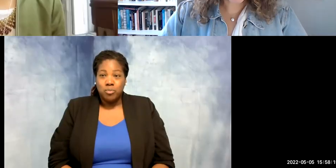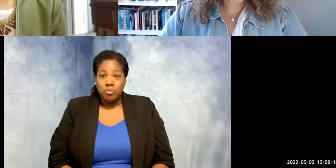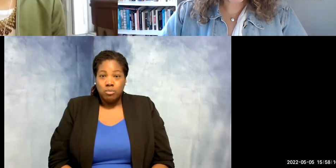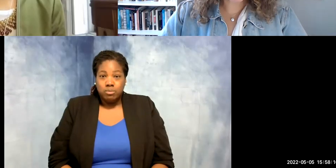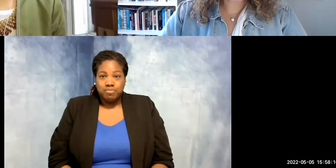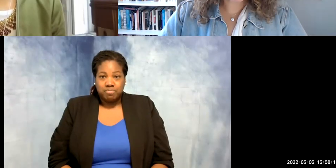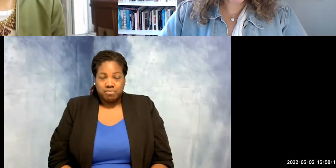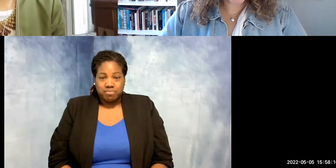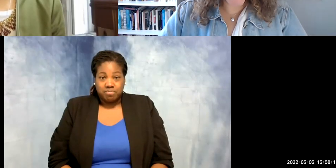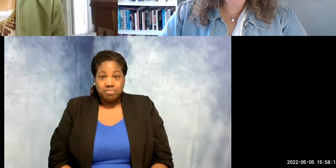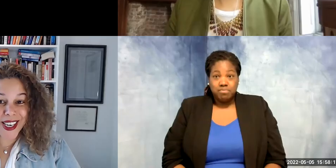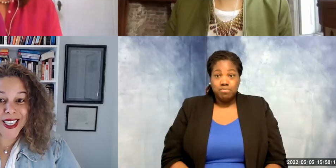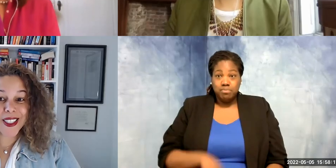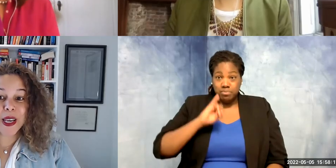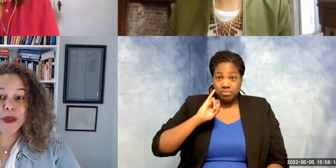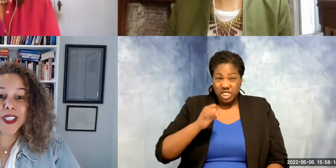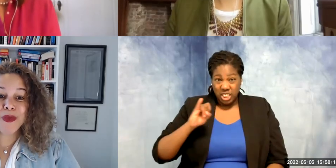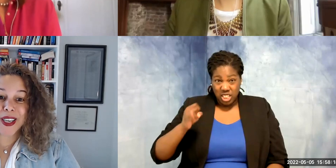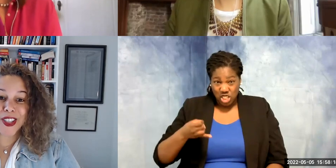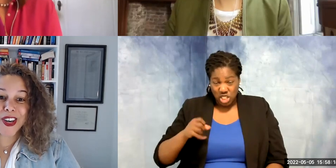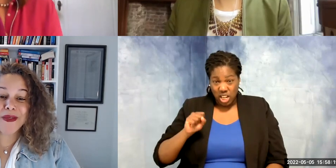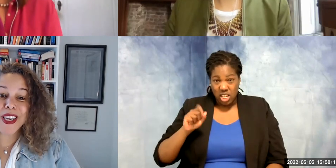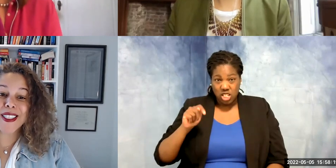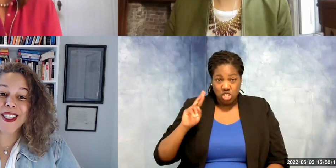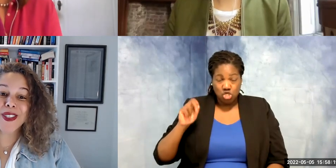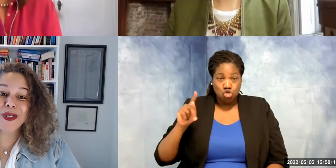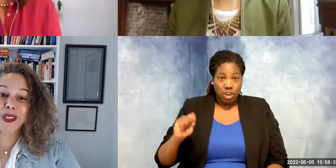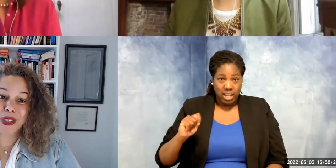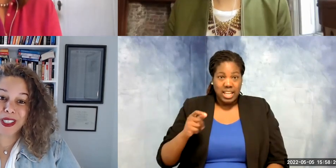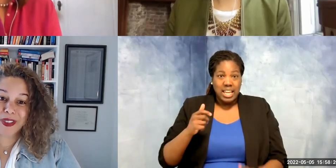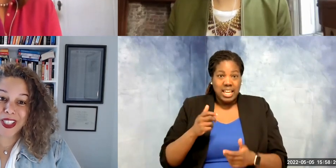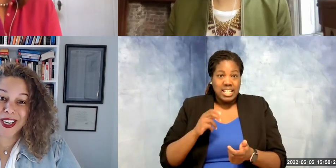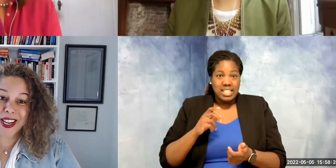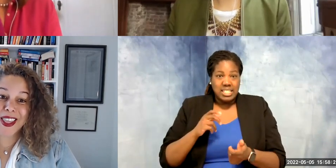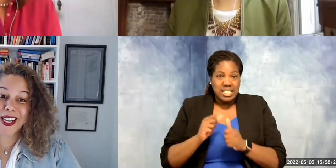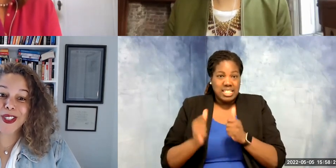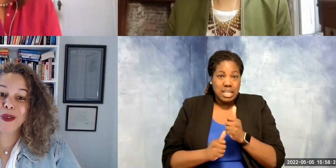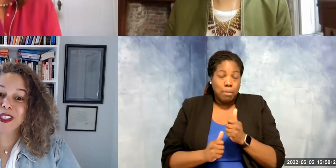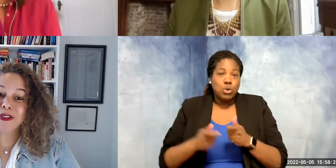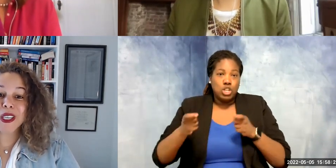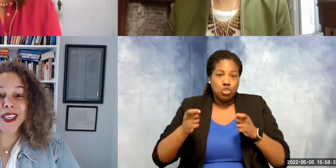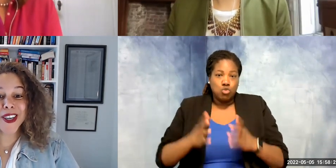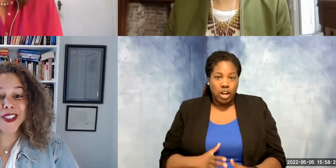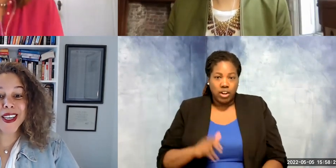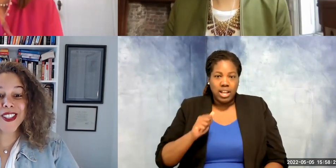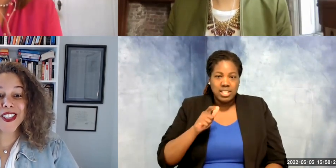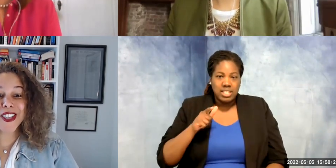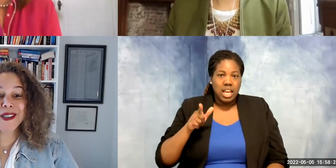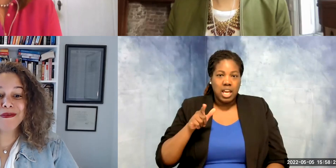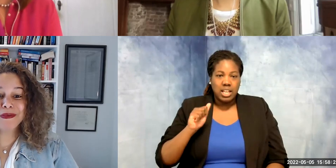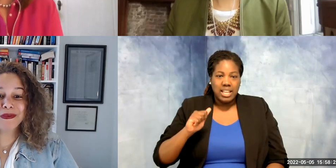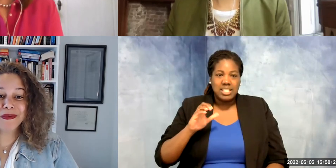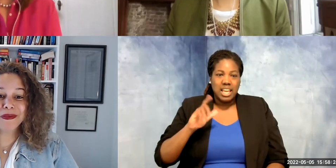So JJ Strait is the Deputy Director of the ACLU's Liberty Division. Thanks so much for being here today,